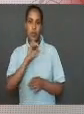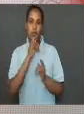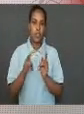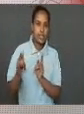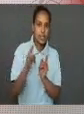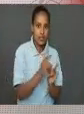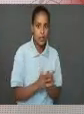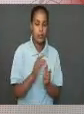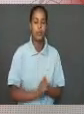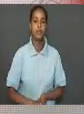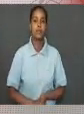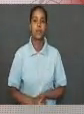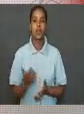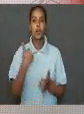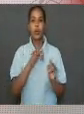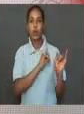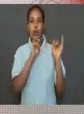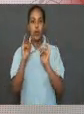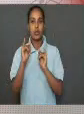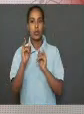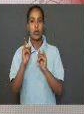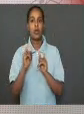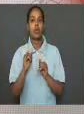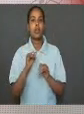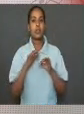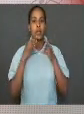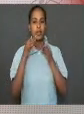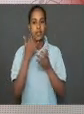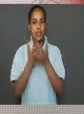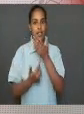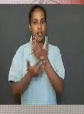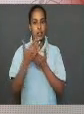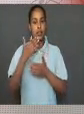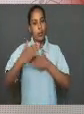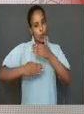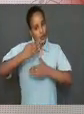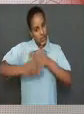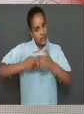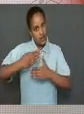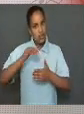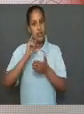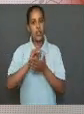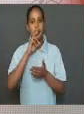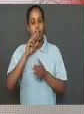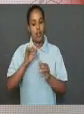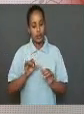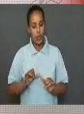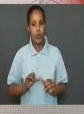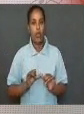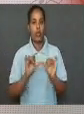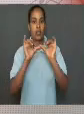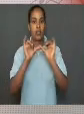system. We will also spend some time discussing processes that are